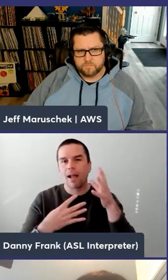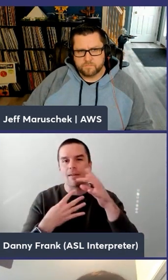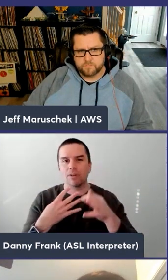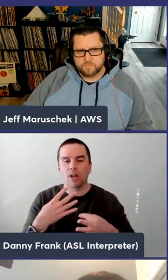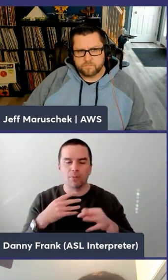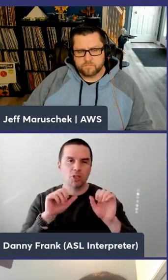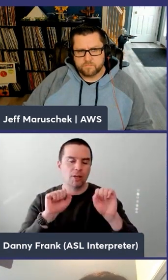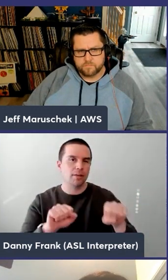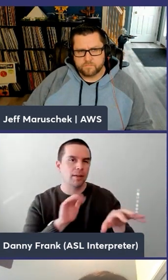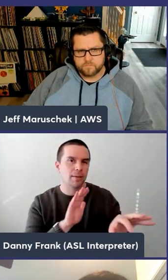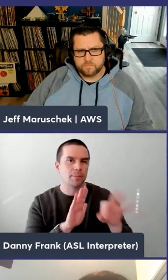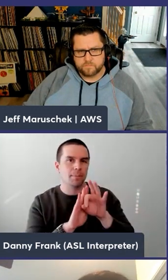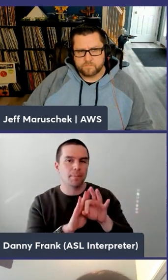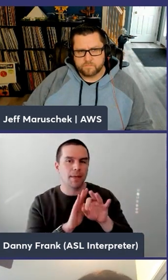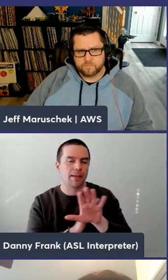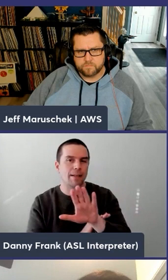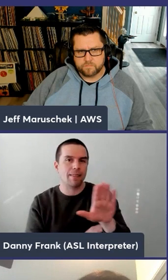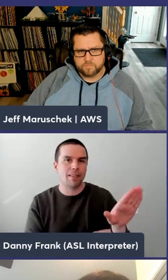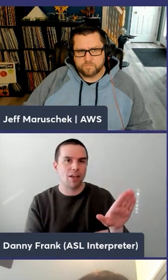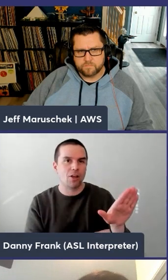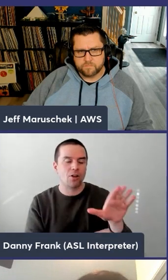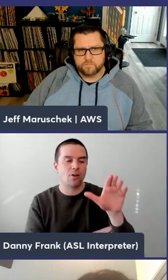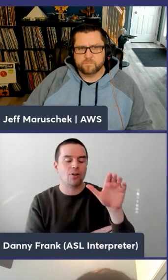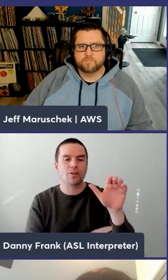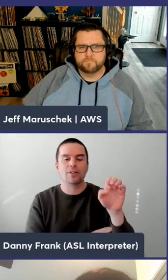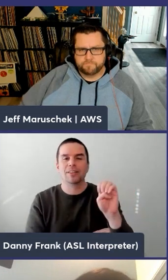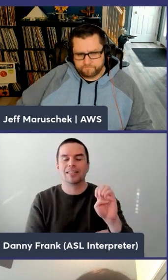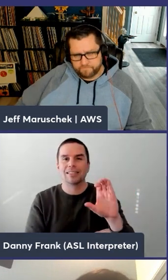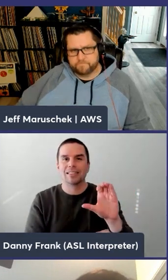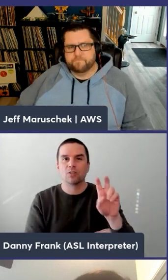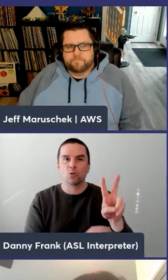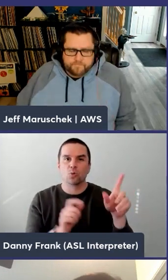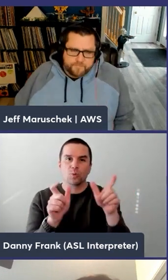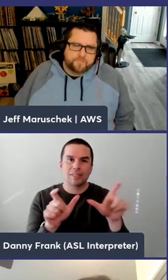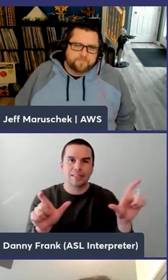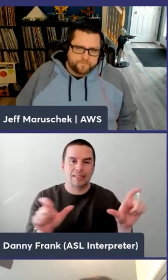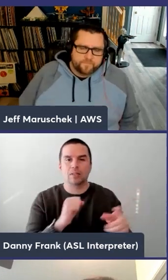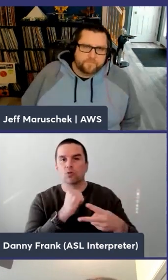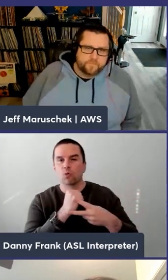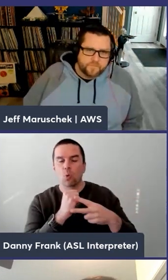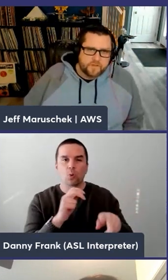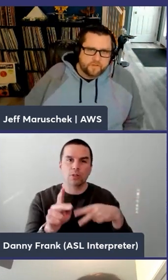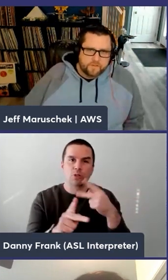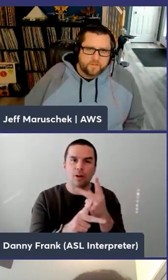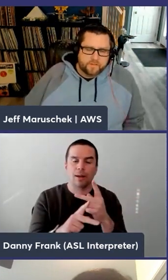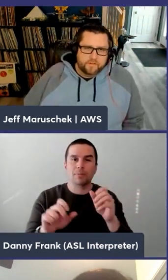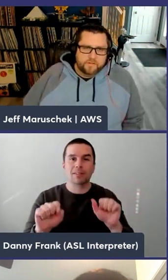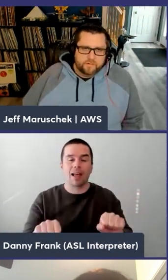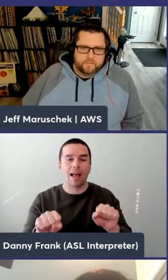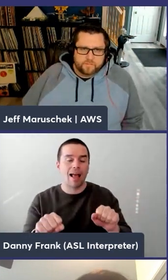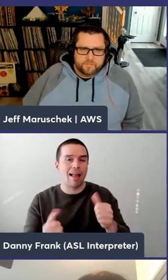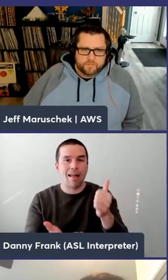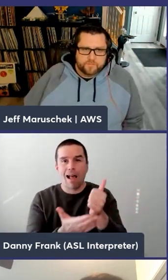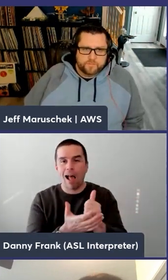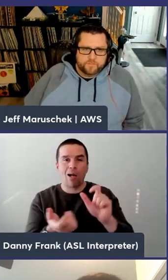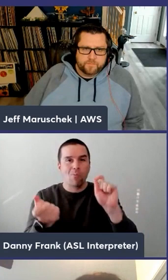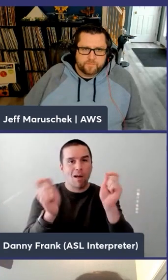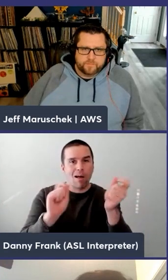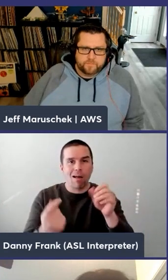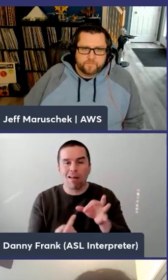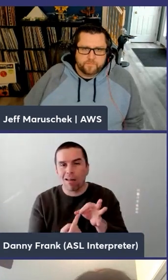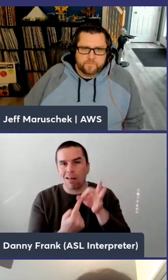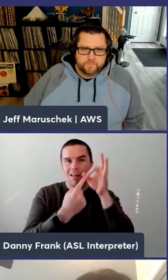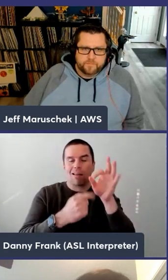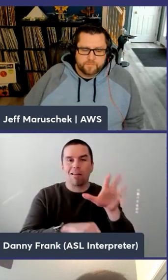their, the EC2 instances, the storage types. They can really help, configure it based